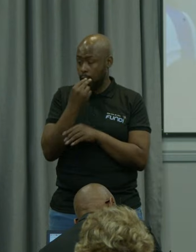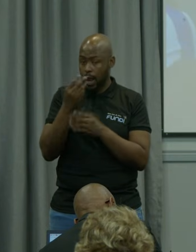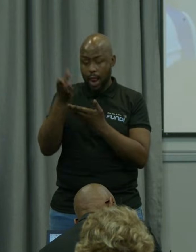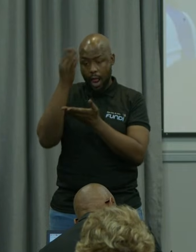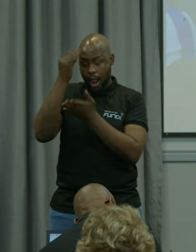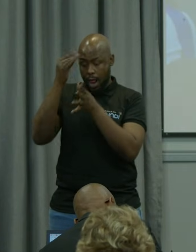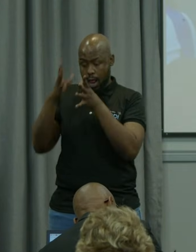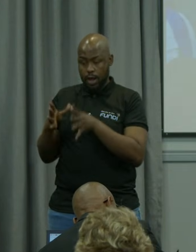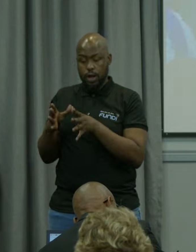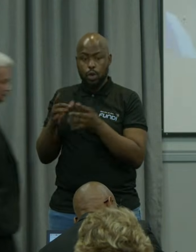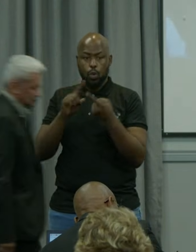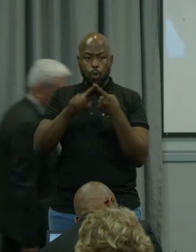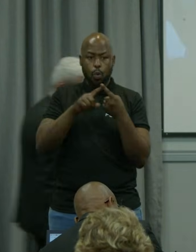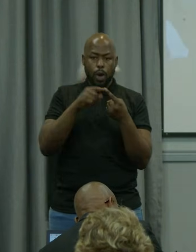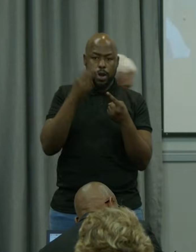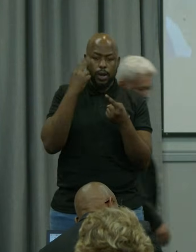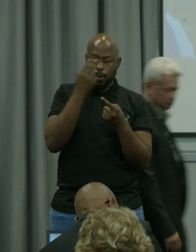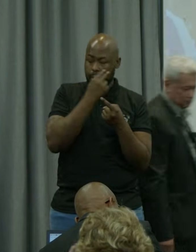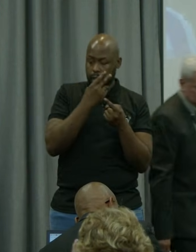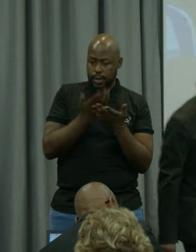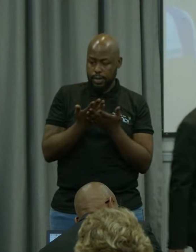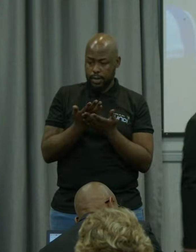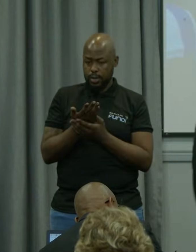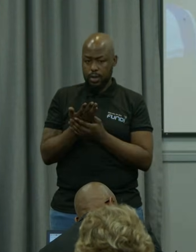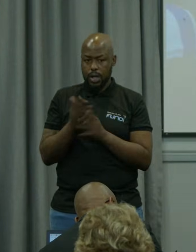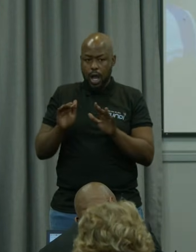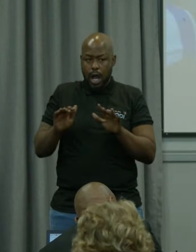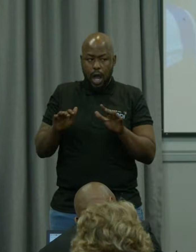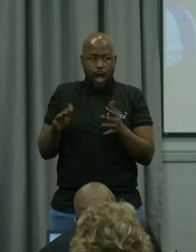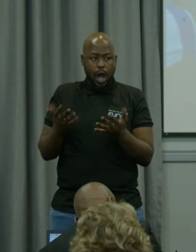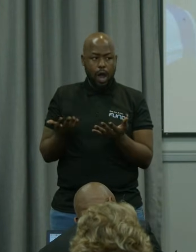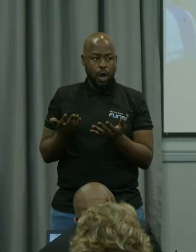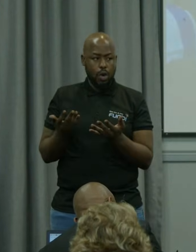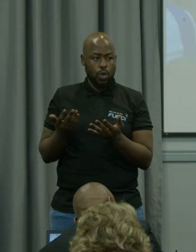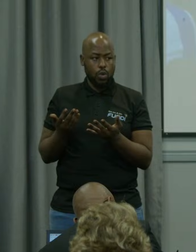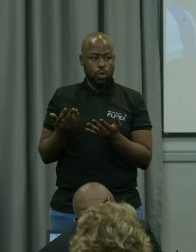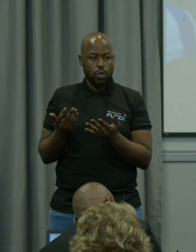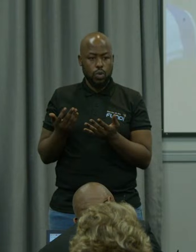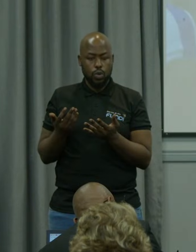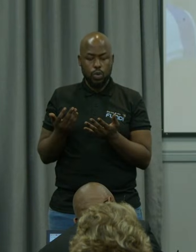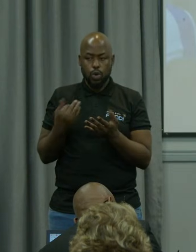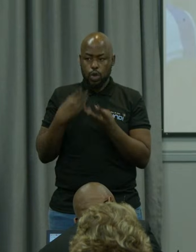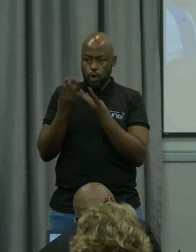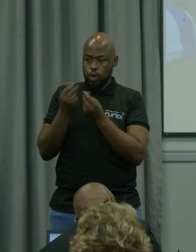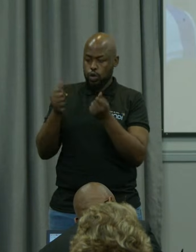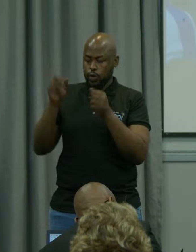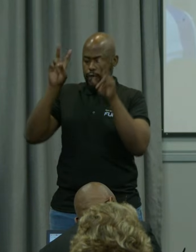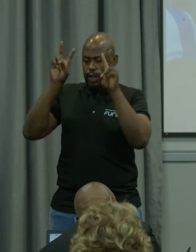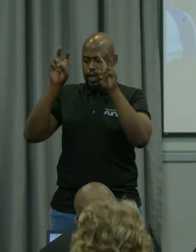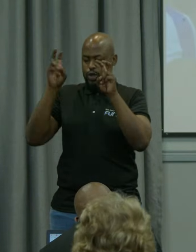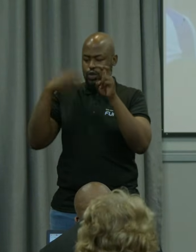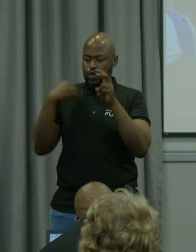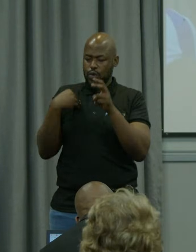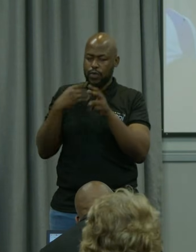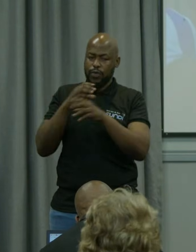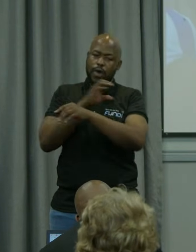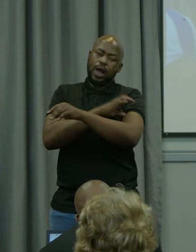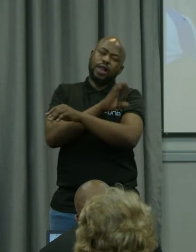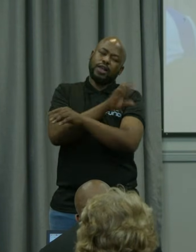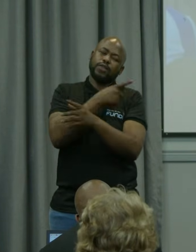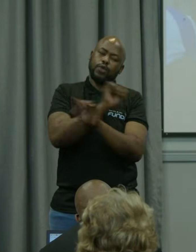one learner is blind and profound. How do you then deal with the issue of allocation in terms of your